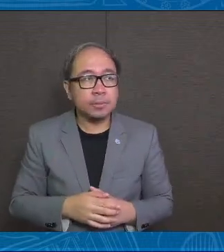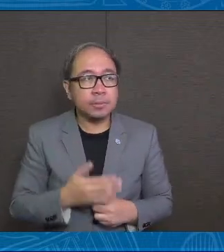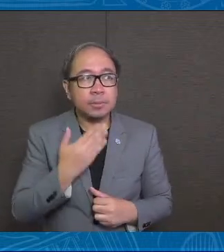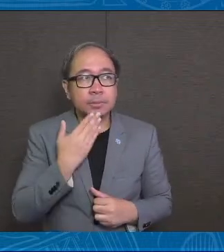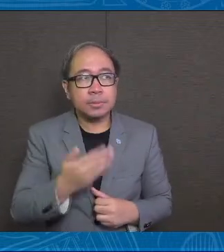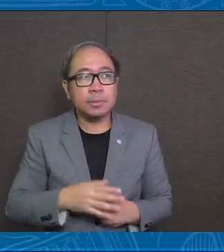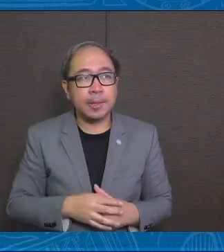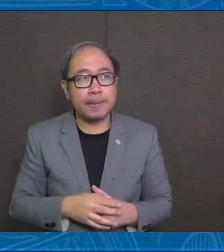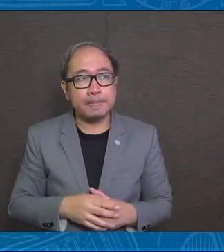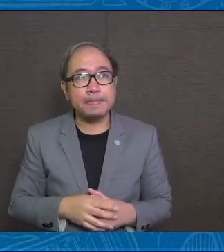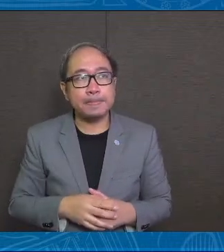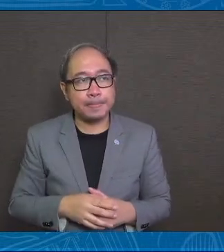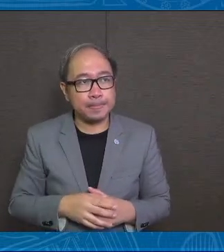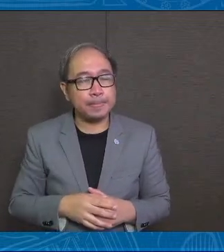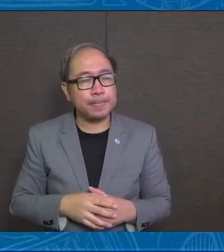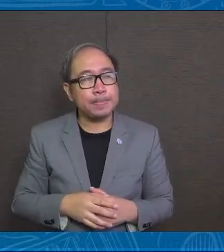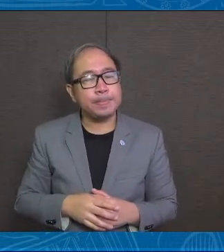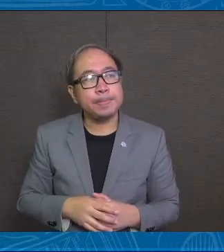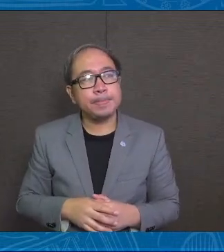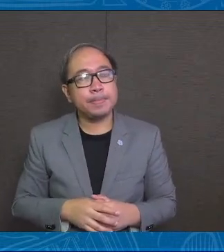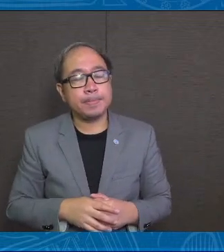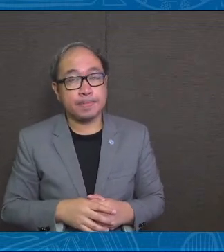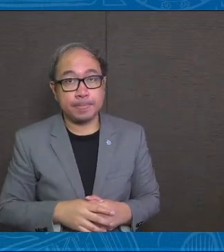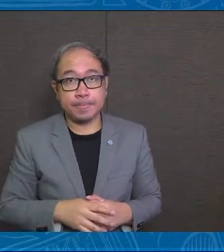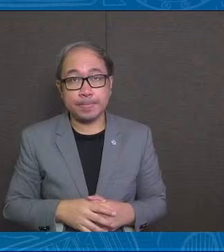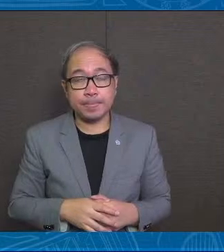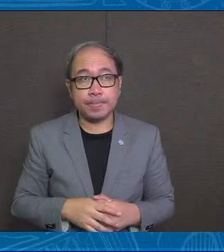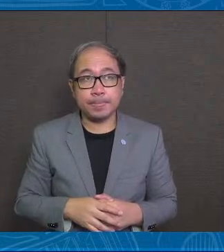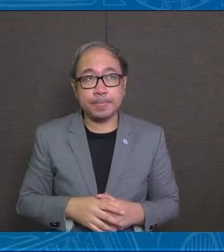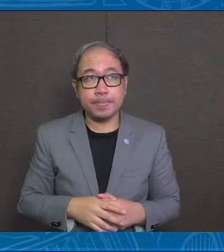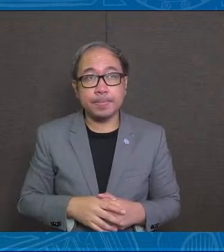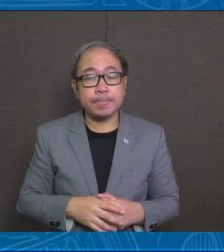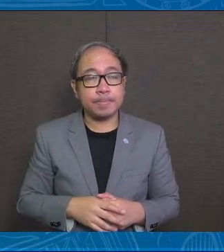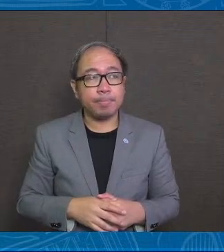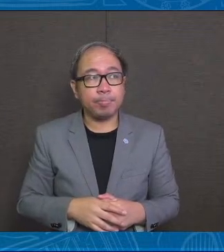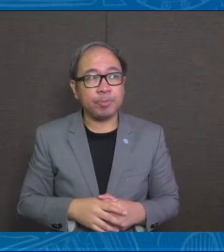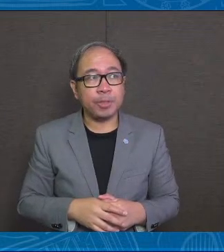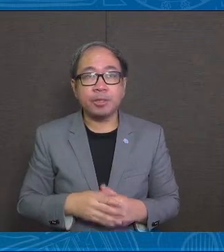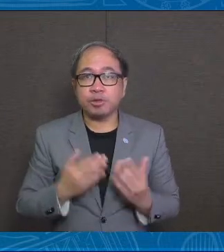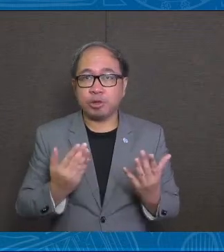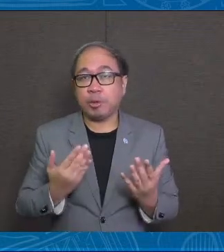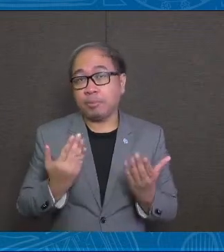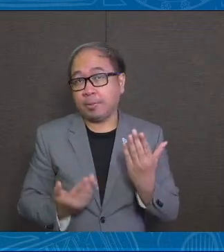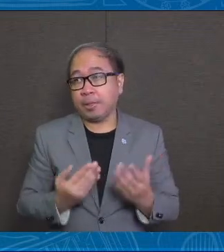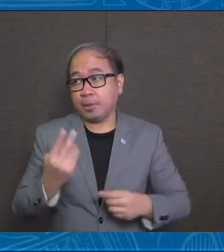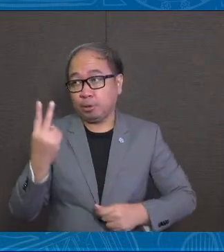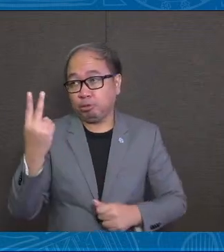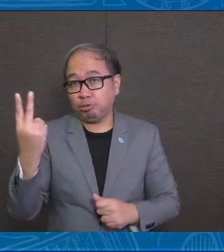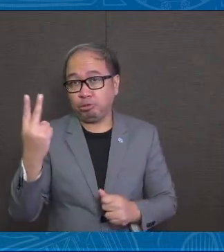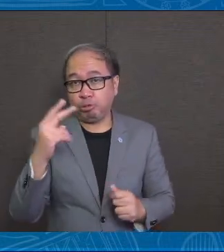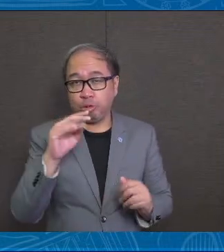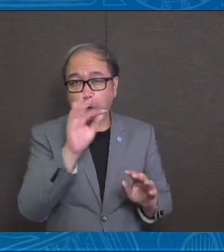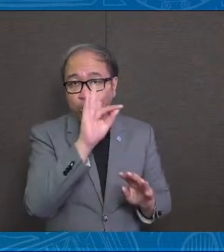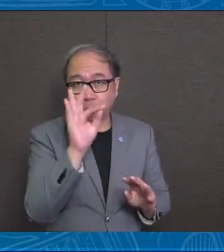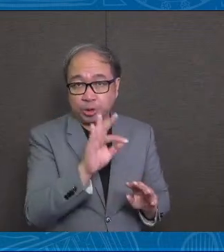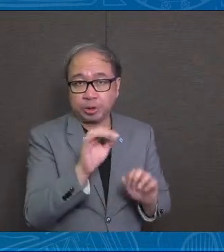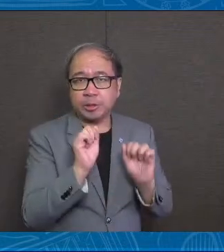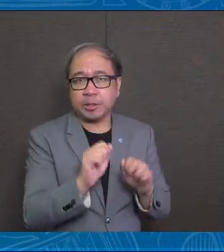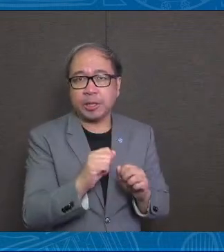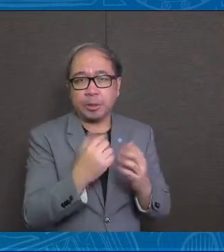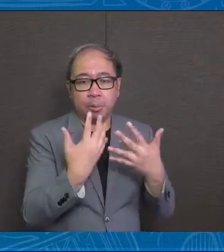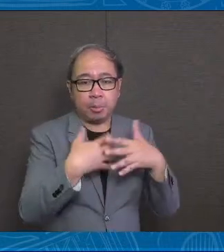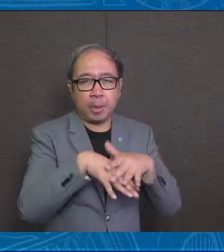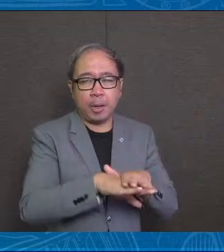just take the discretion of being a moderator, I think those 2 questions can probably be combined. I think they go towards